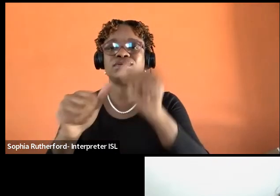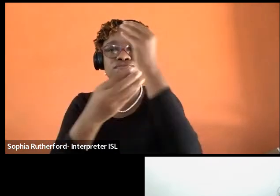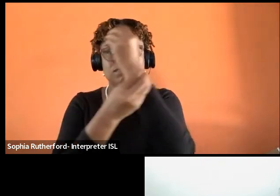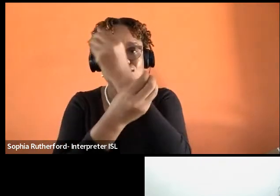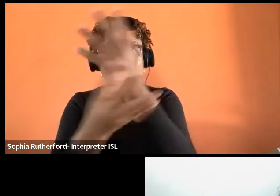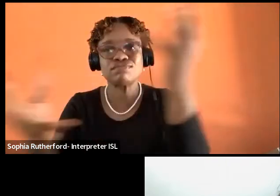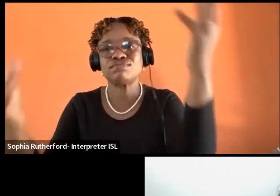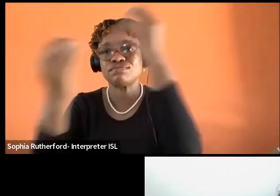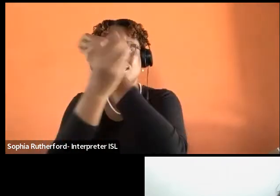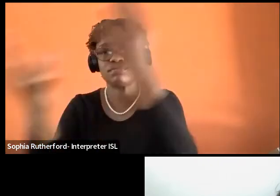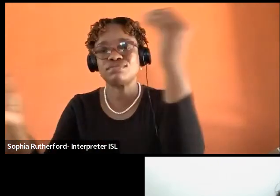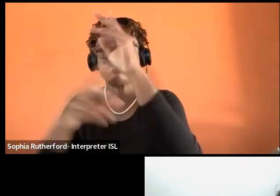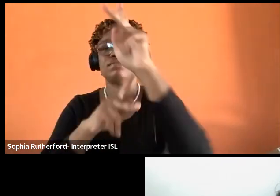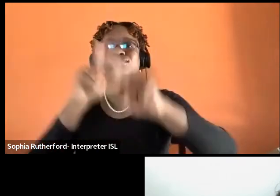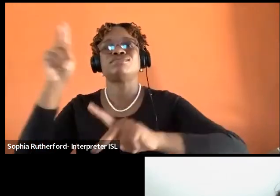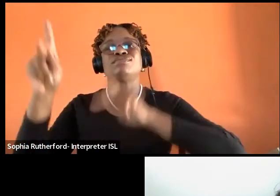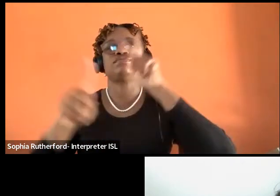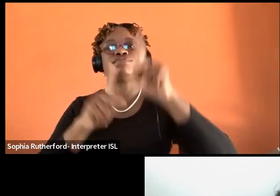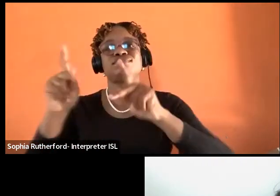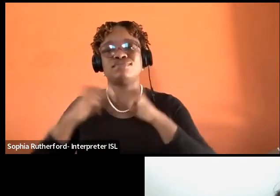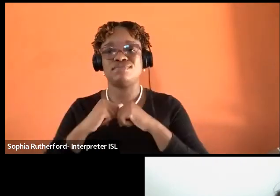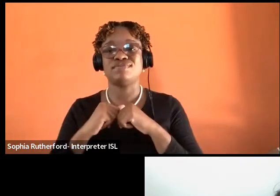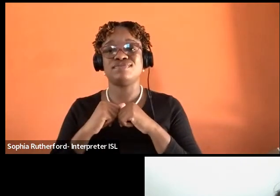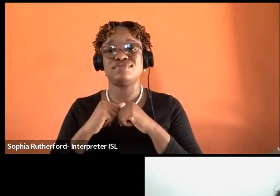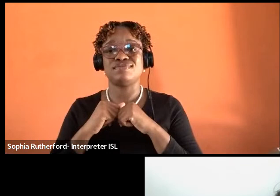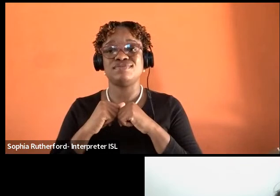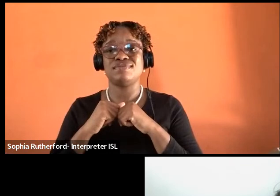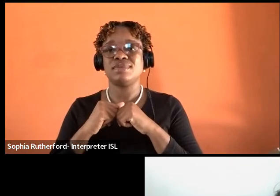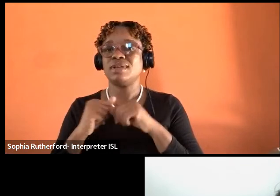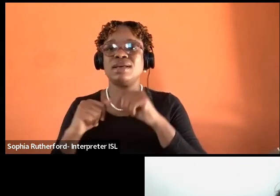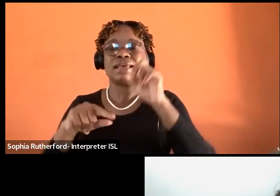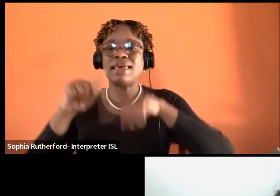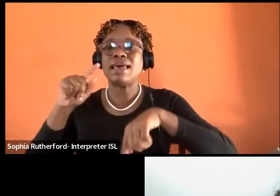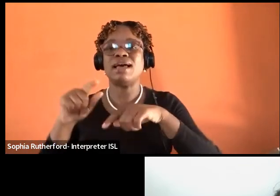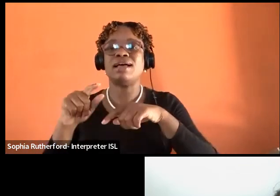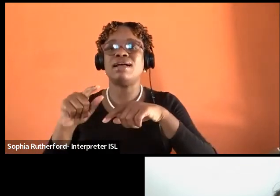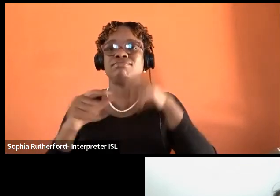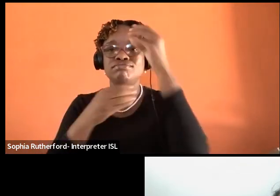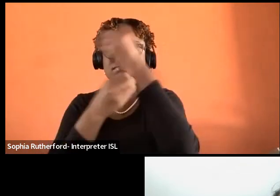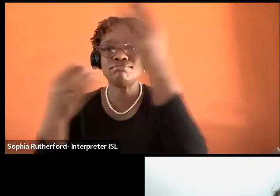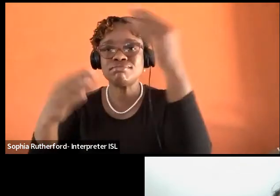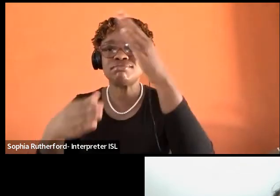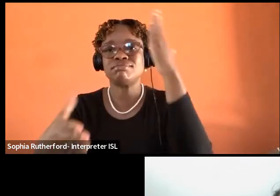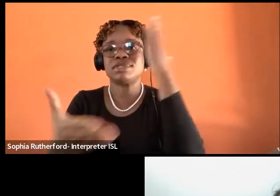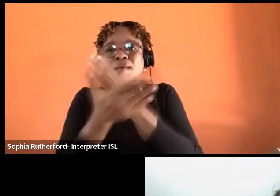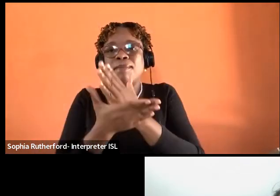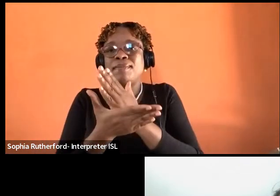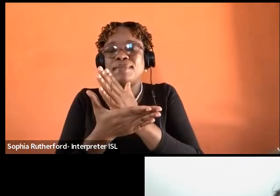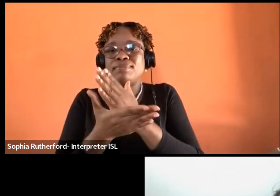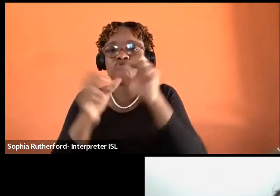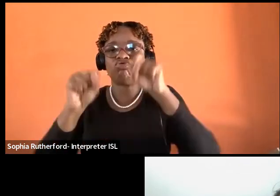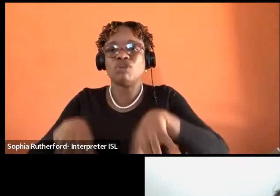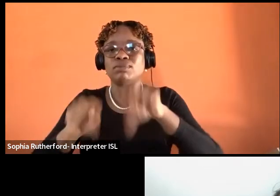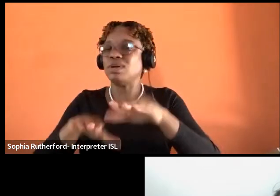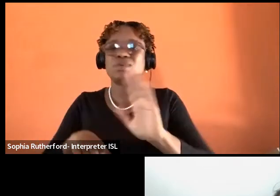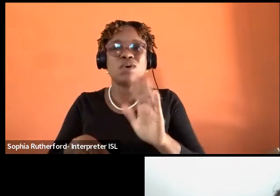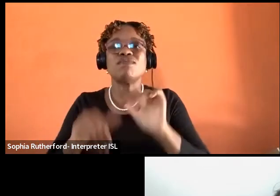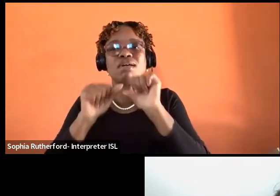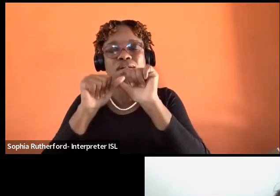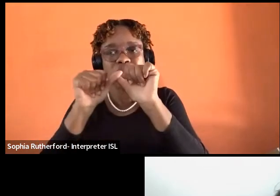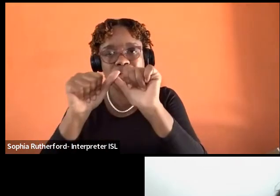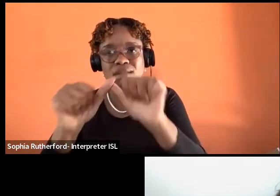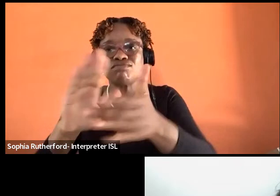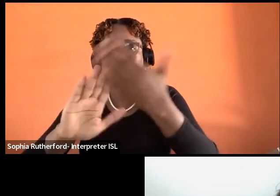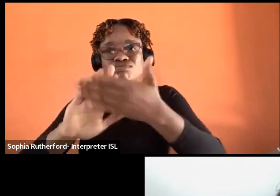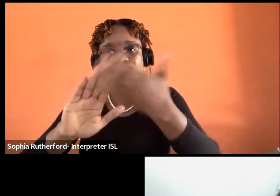directed at the particular issue. And I mean, what we have seen across